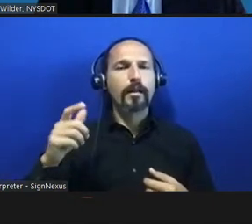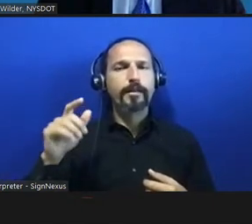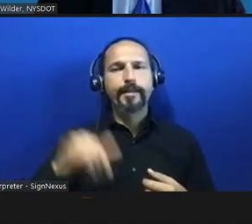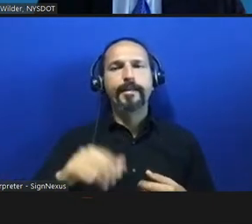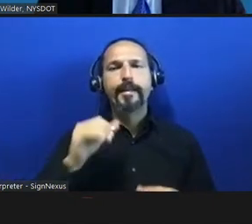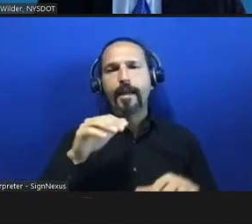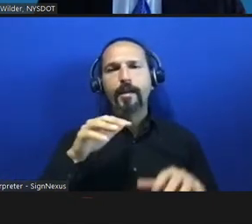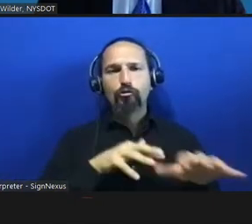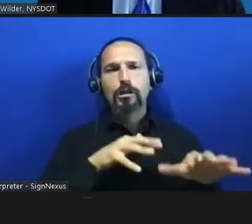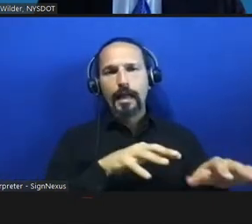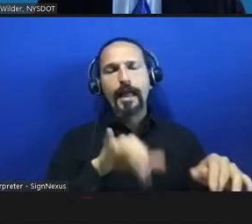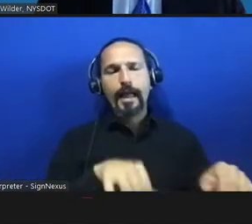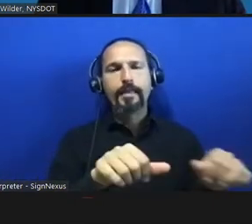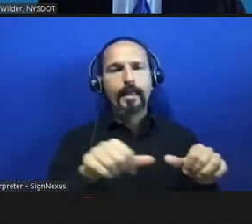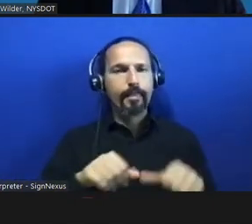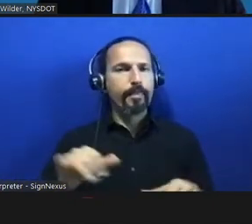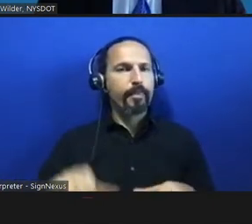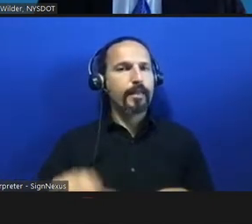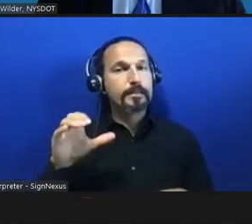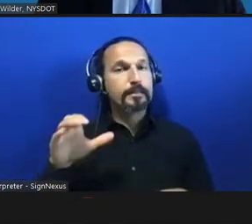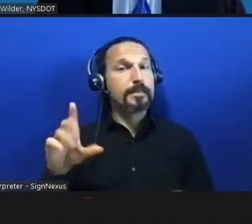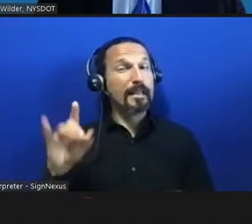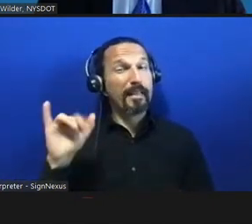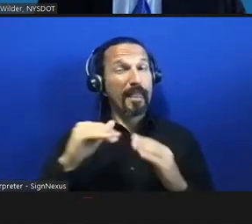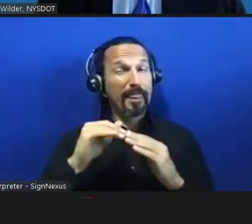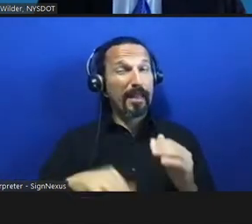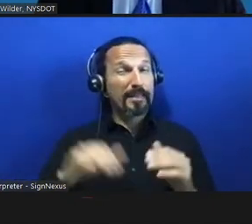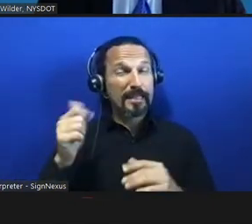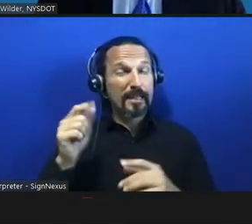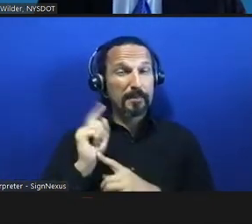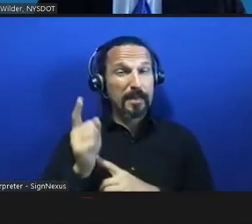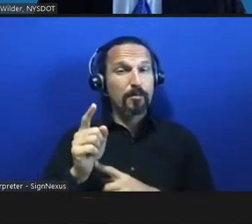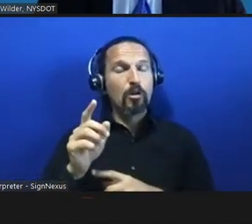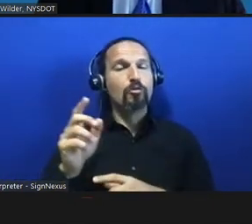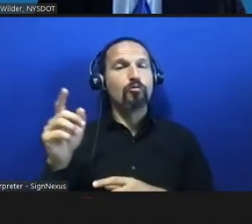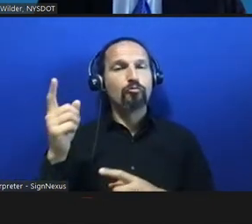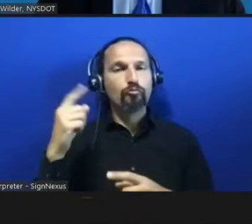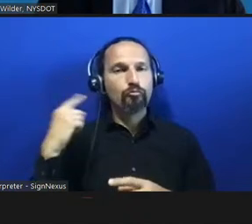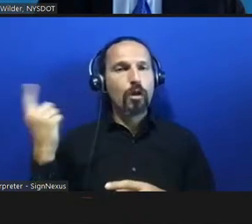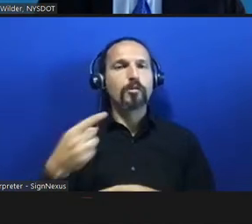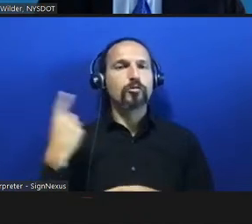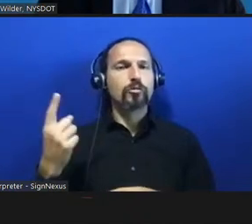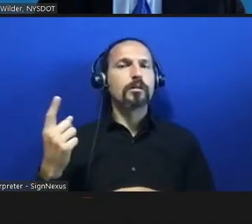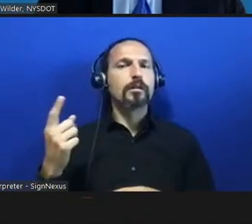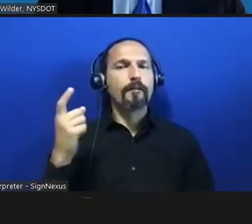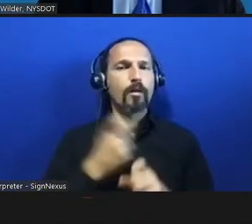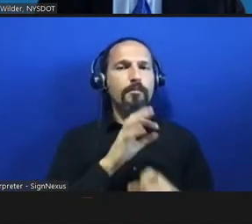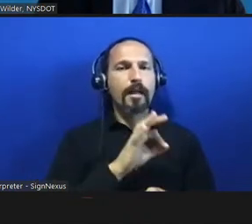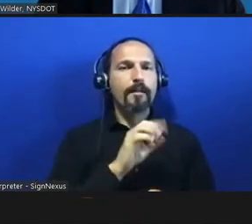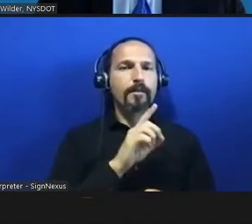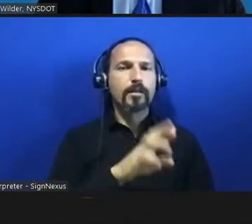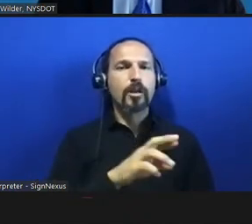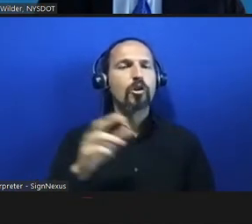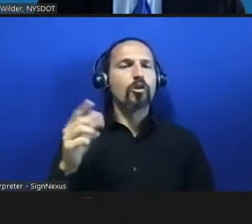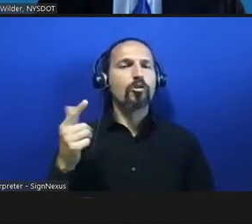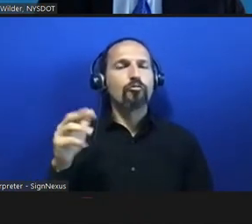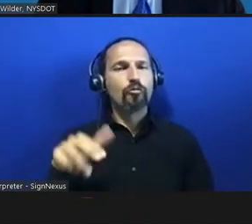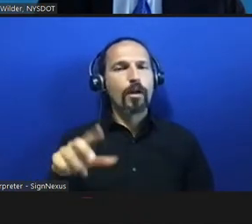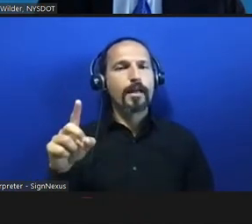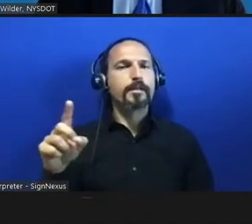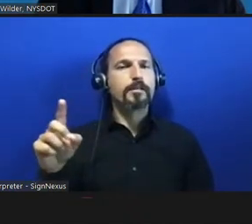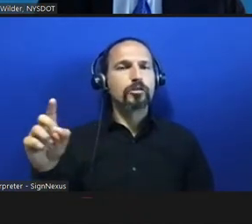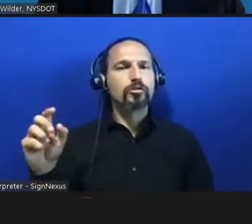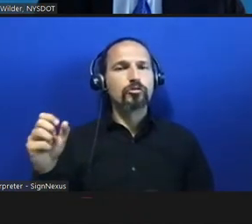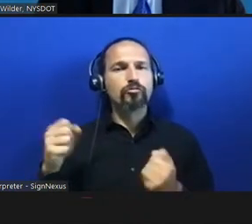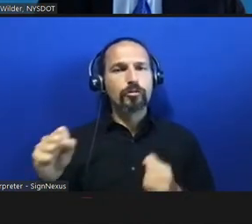uncongested area of the zone for less than 10 minutes during a round trip over a course from the FDR Grand Street exit or the Montgomery